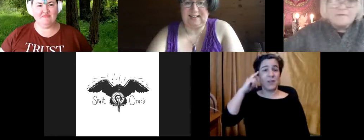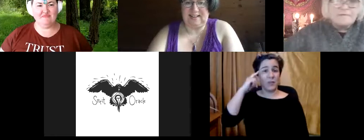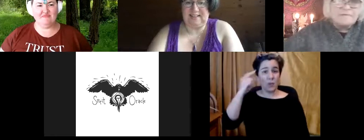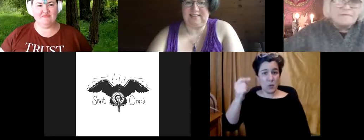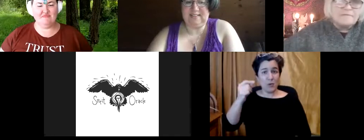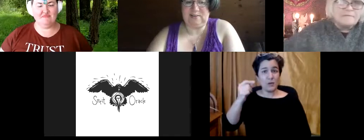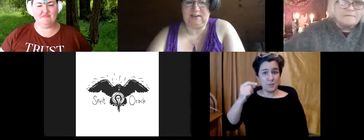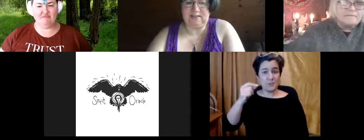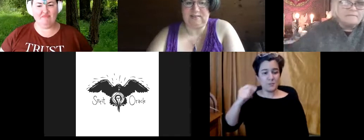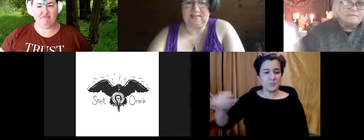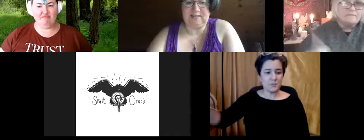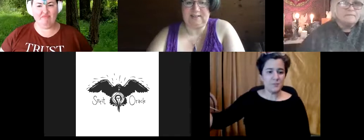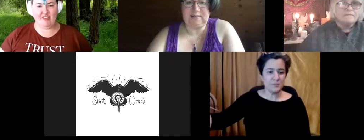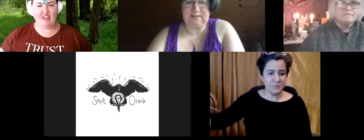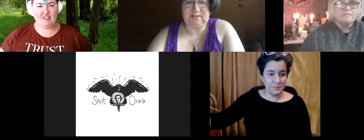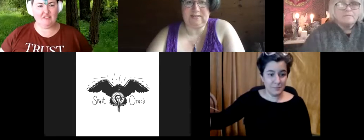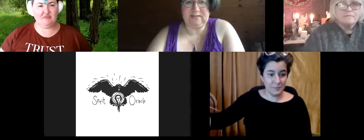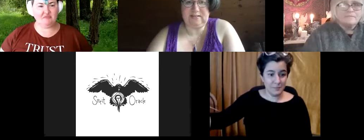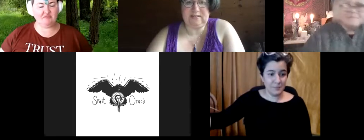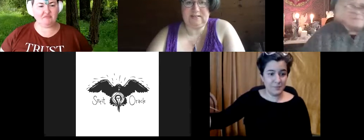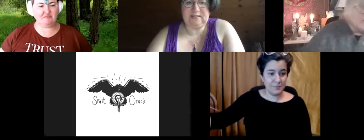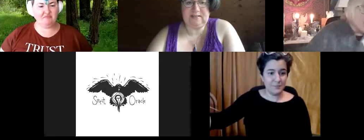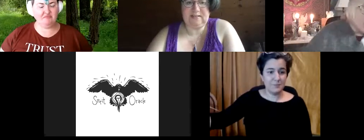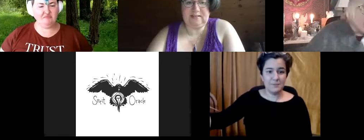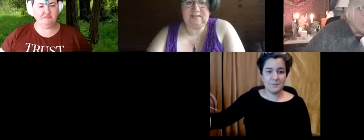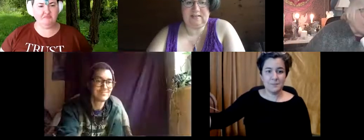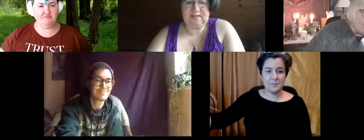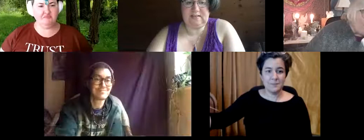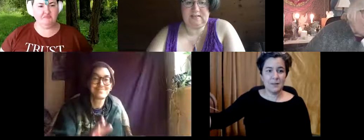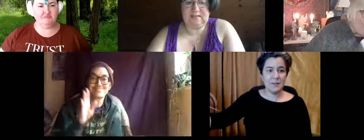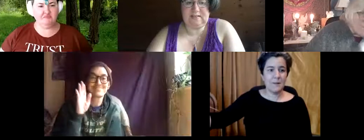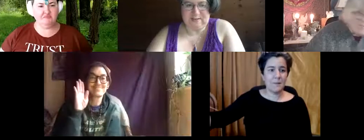and then Sally. Thorne, are you all set to go?